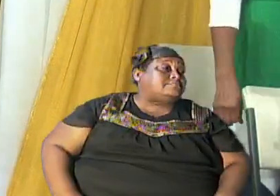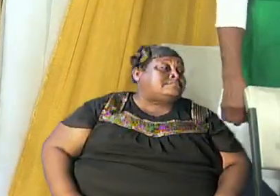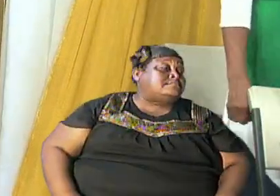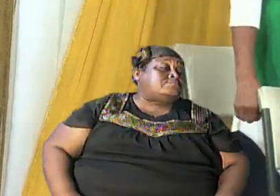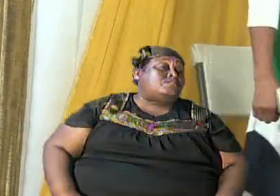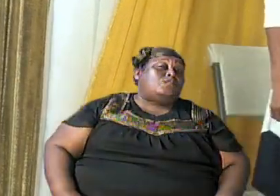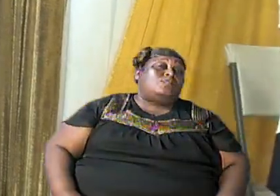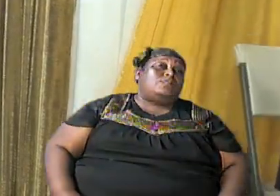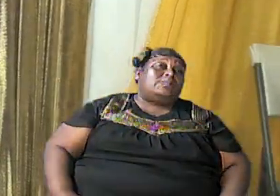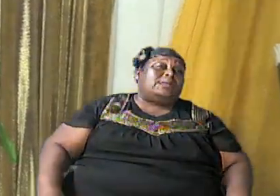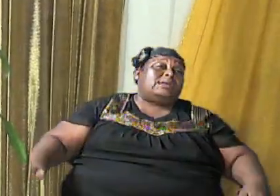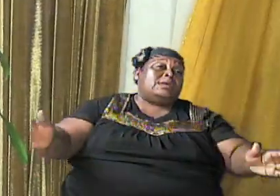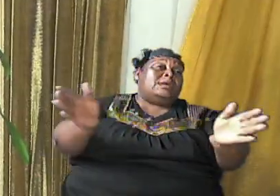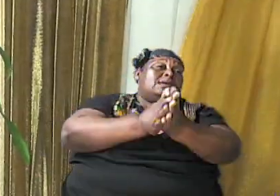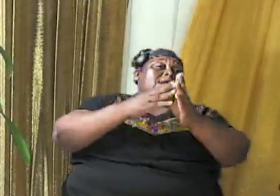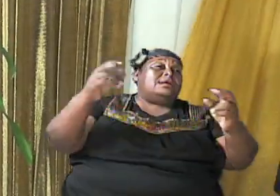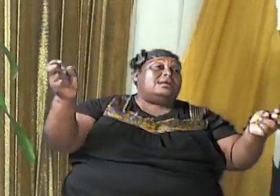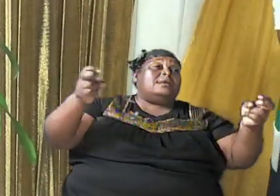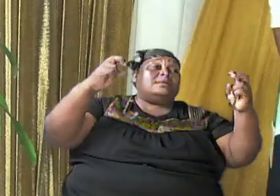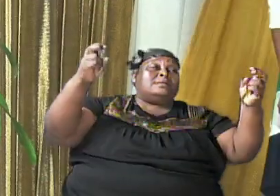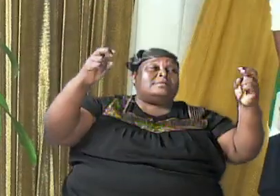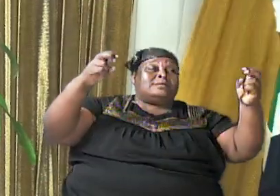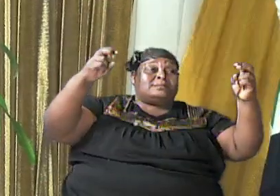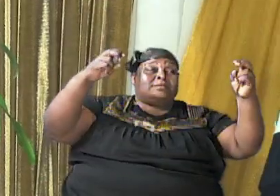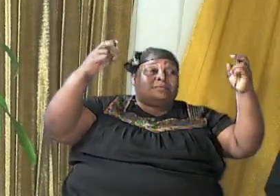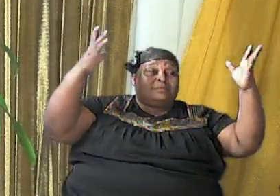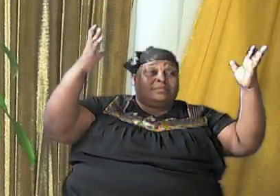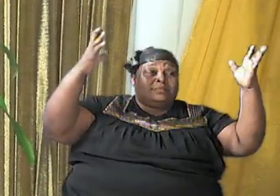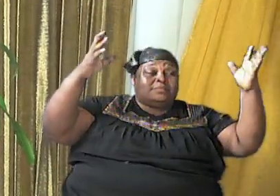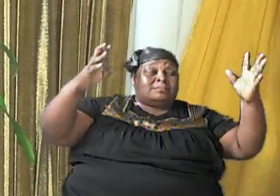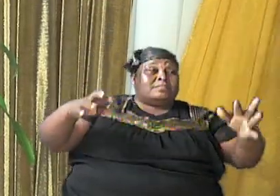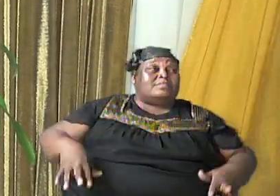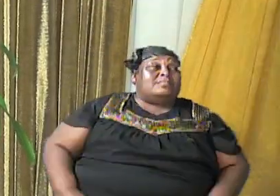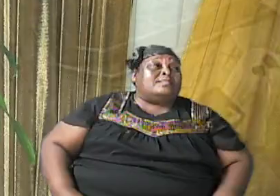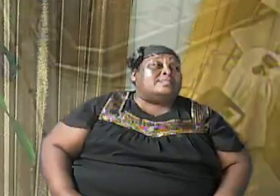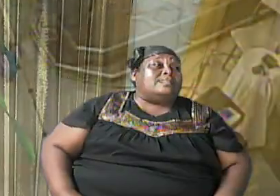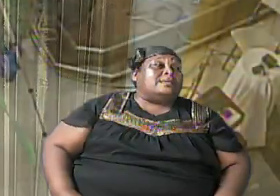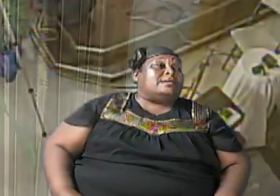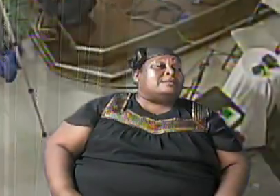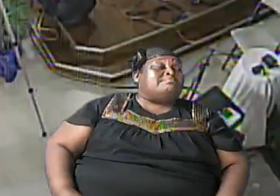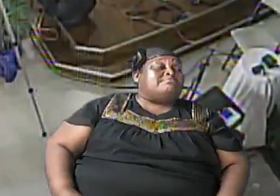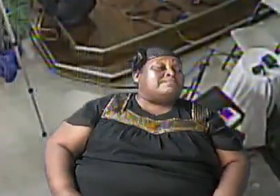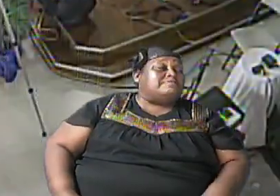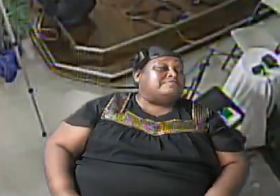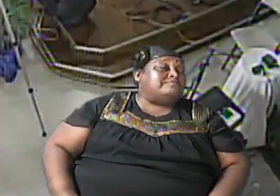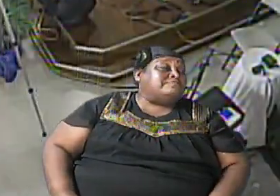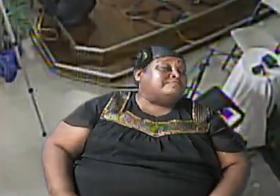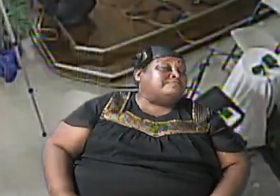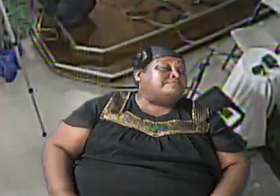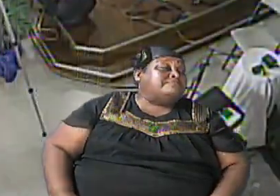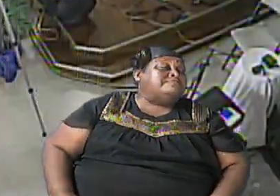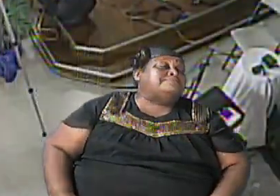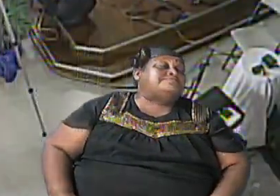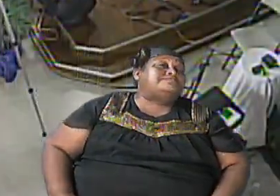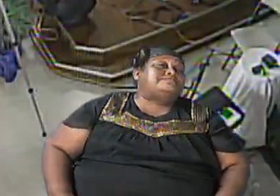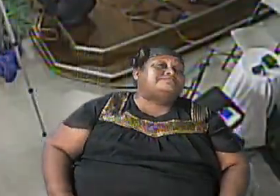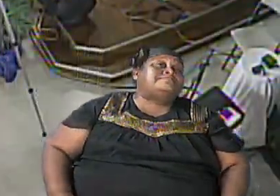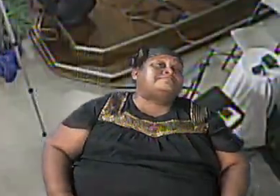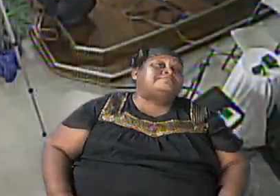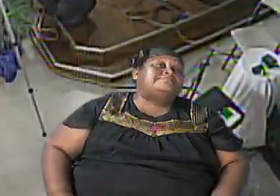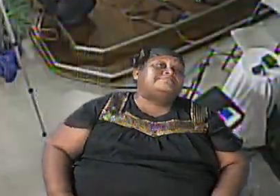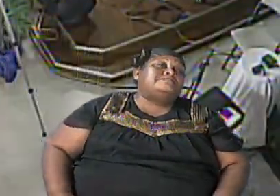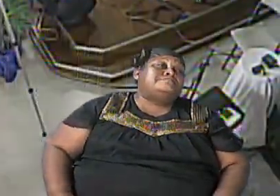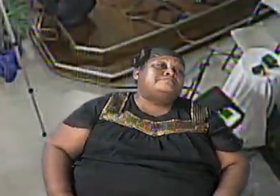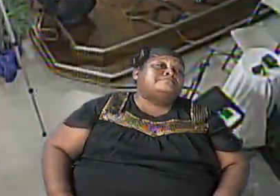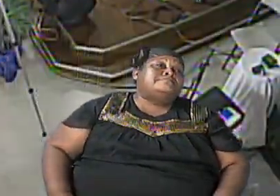Can I get a hallelujah over on this side? Jesus, how glory to God. Holy Ghost, He's